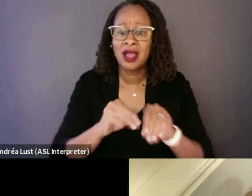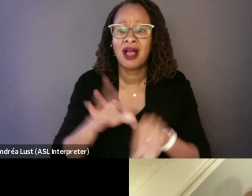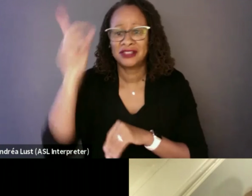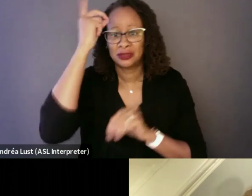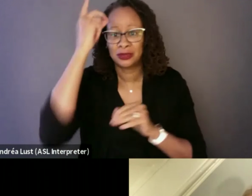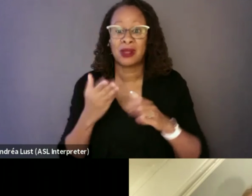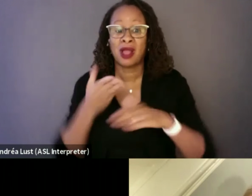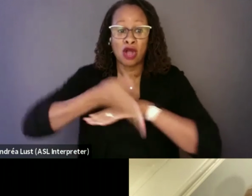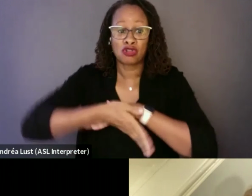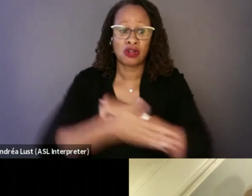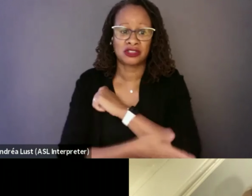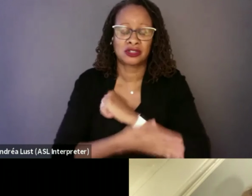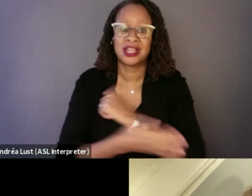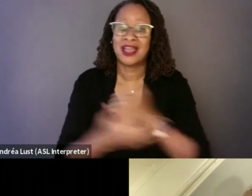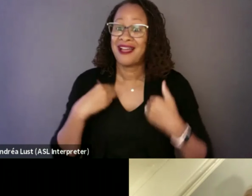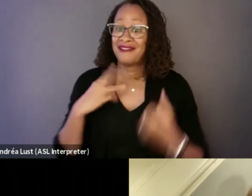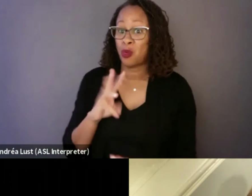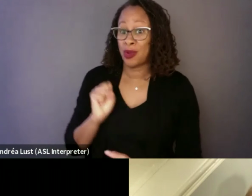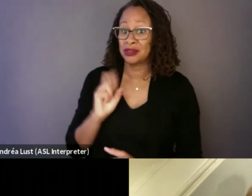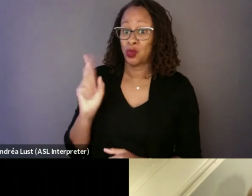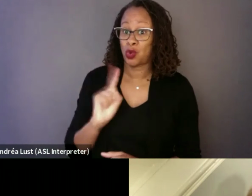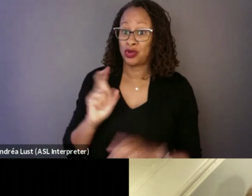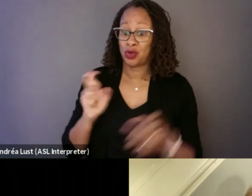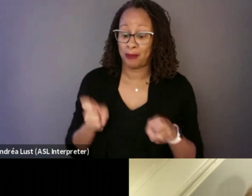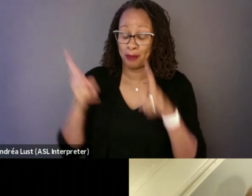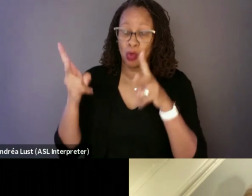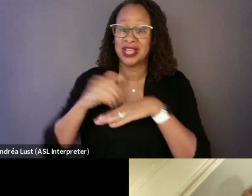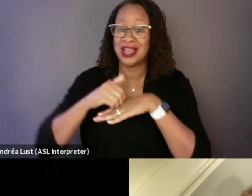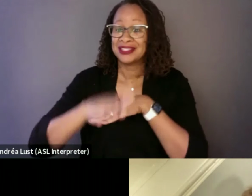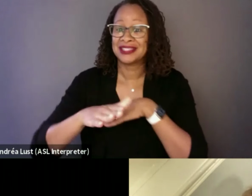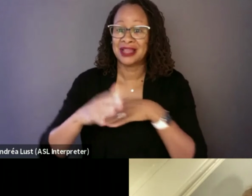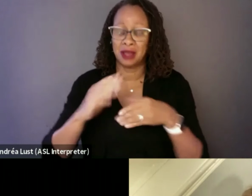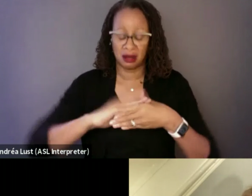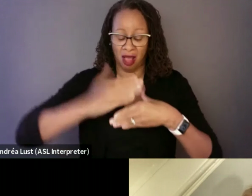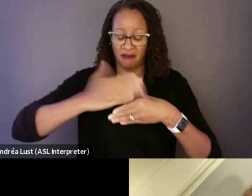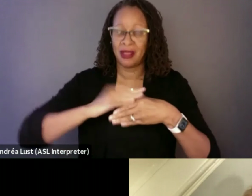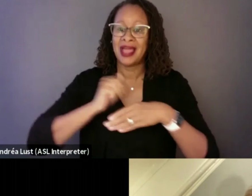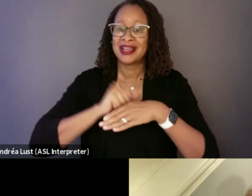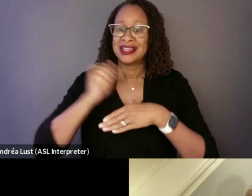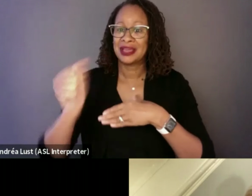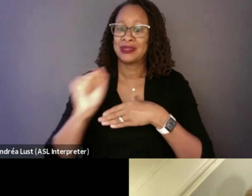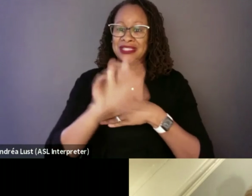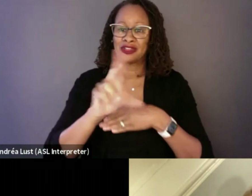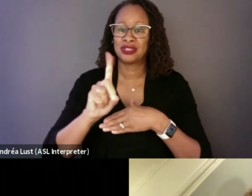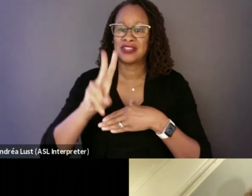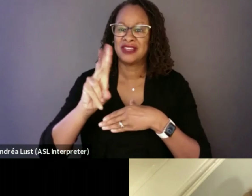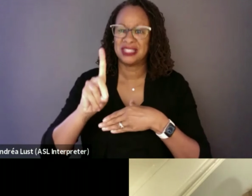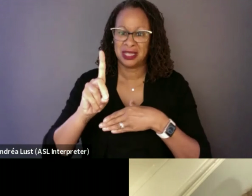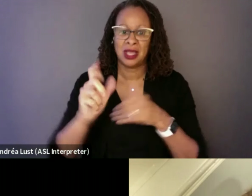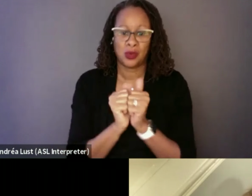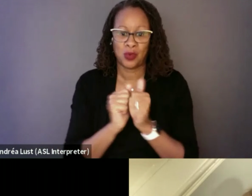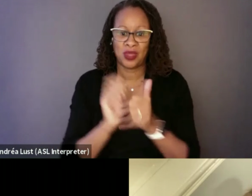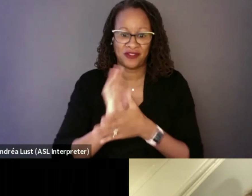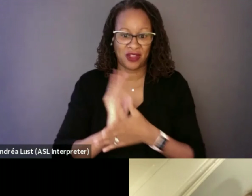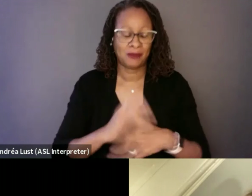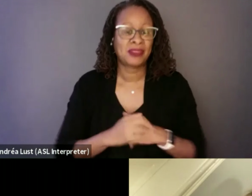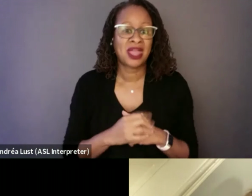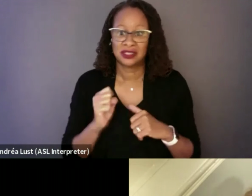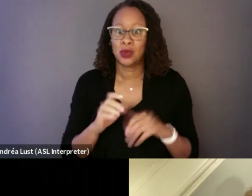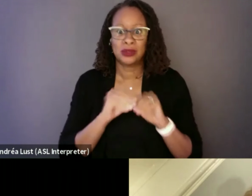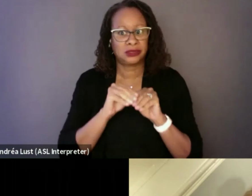the country. There was even a website you could post and send an envelope and they would send you a DVD with the film. So it has been